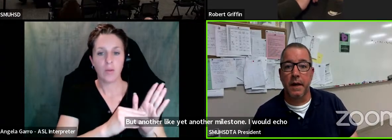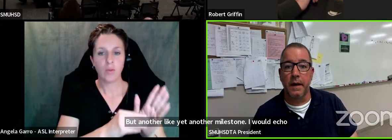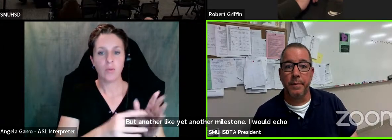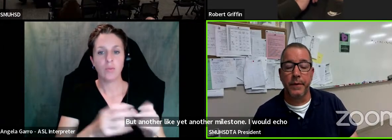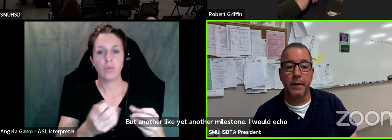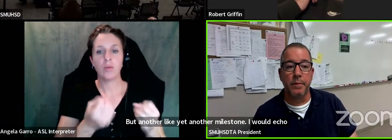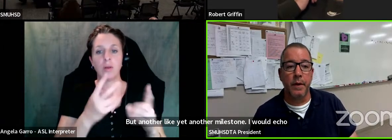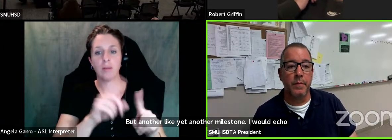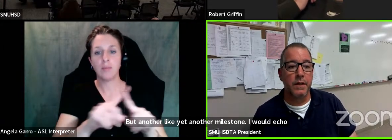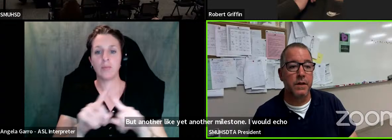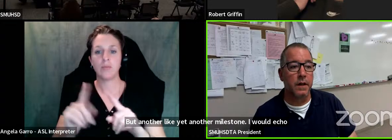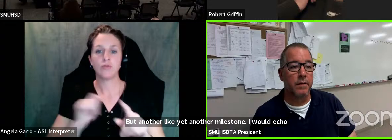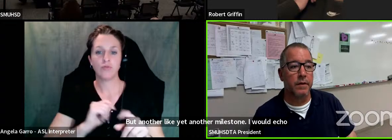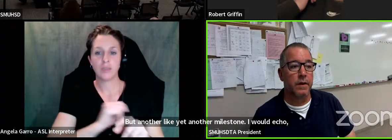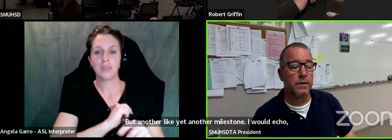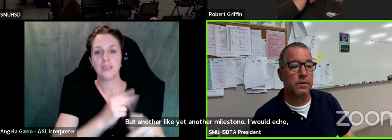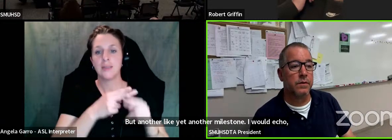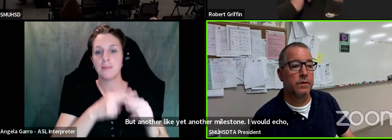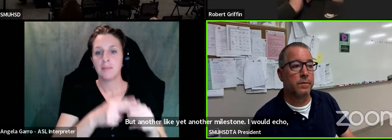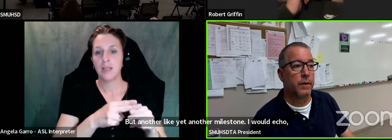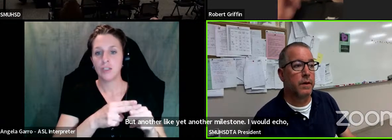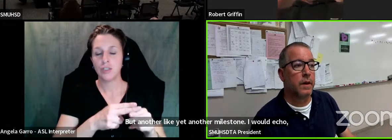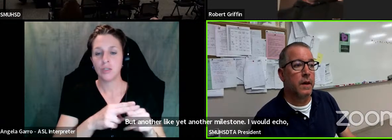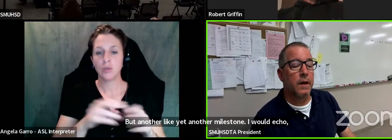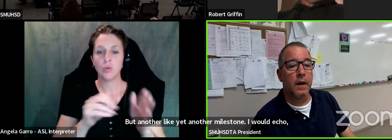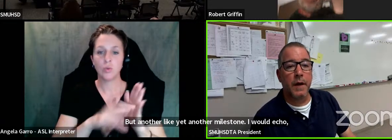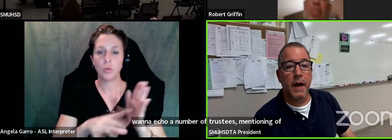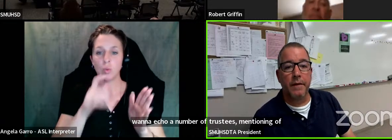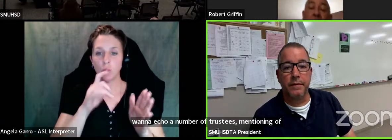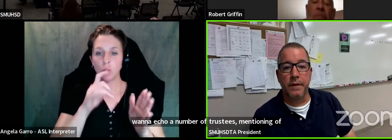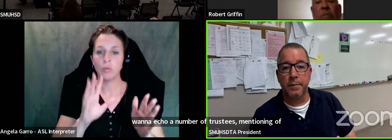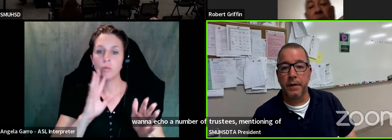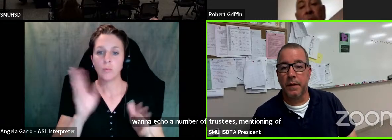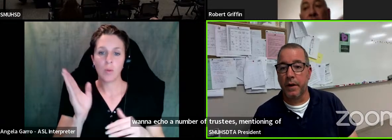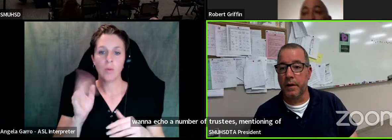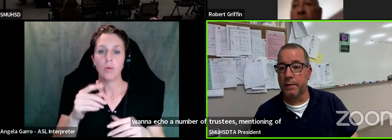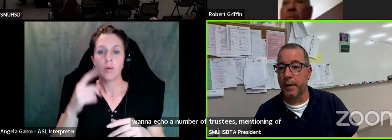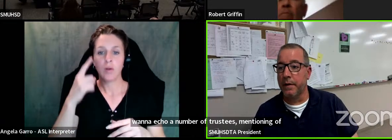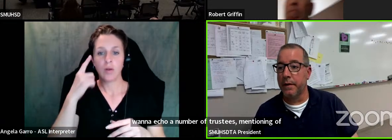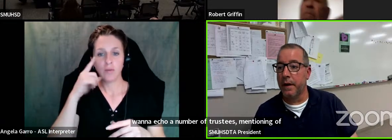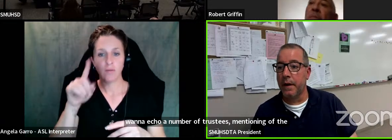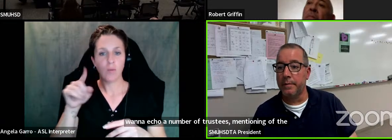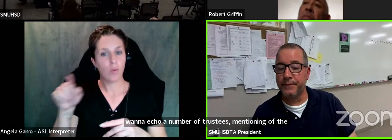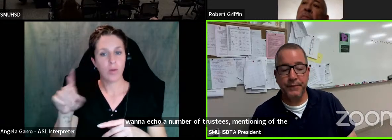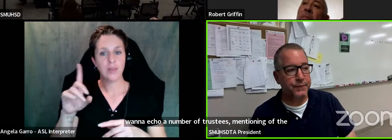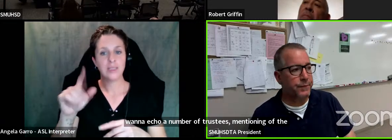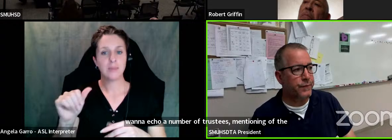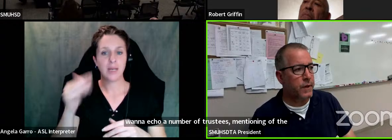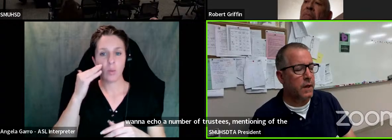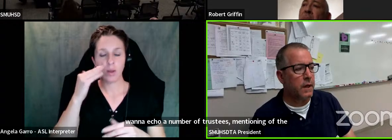trustees mentioning of the students who spoke on behalf of Disability Awareness Month.